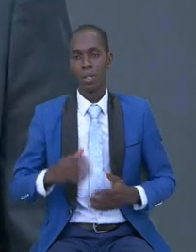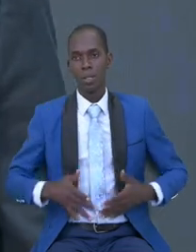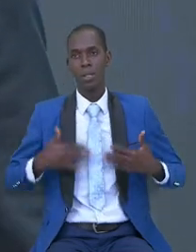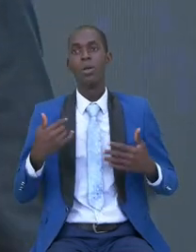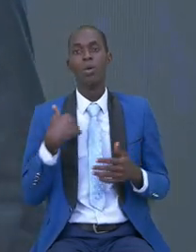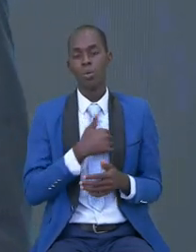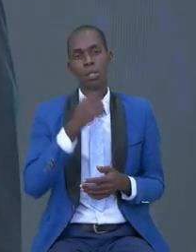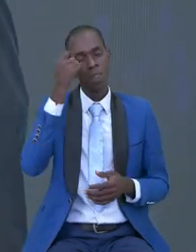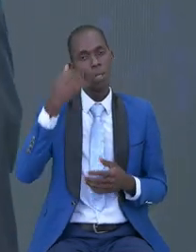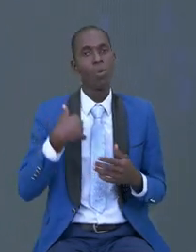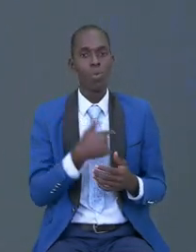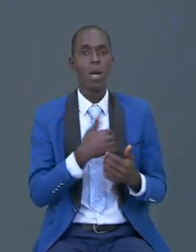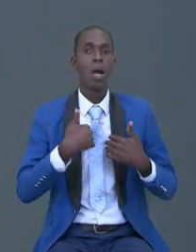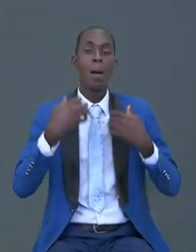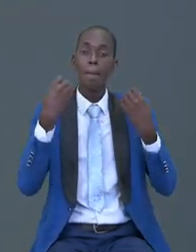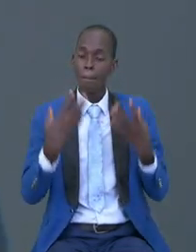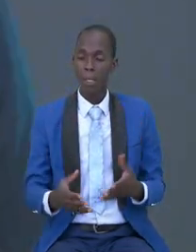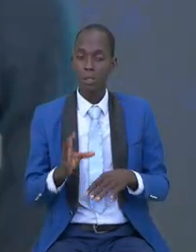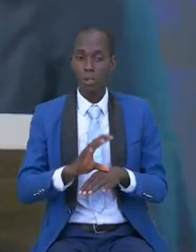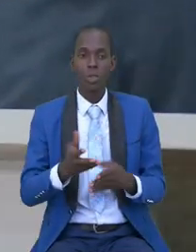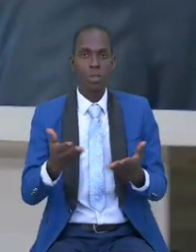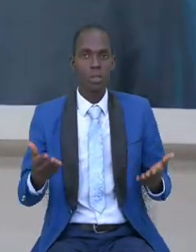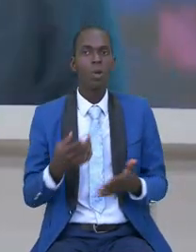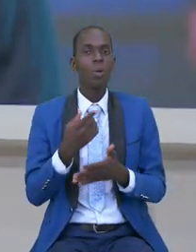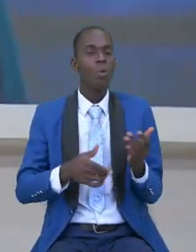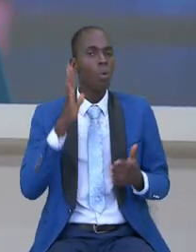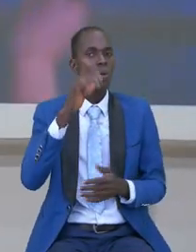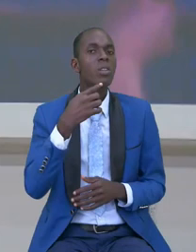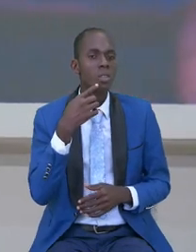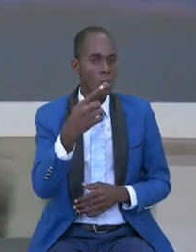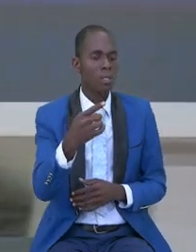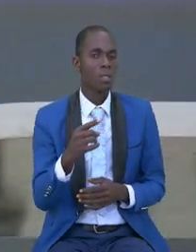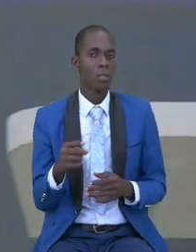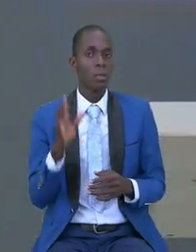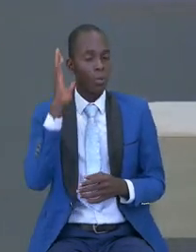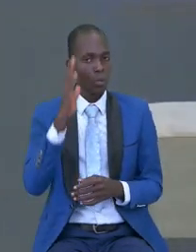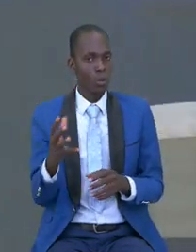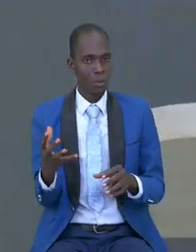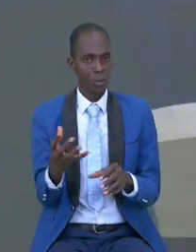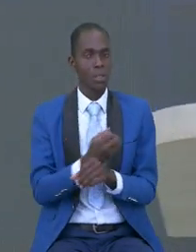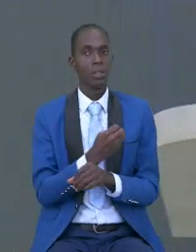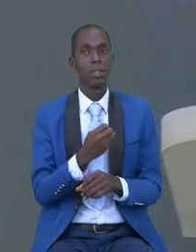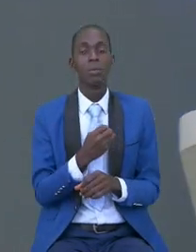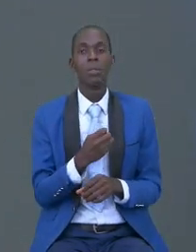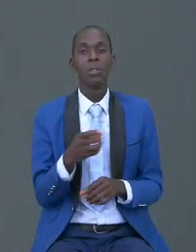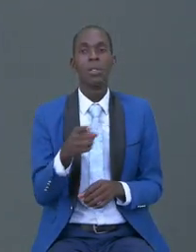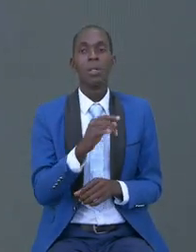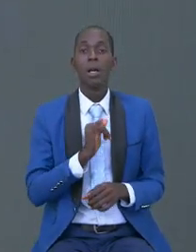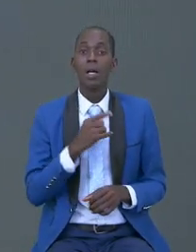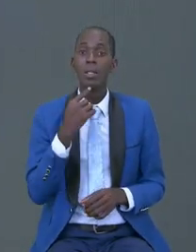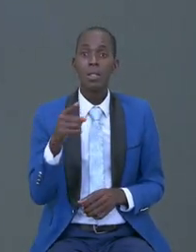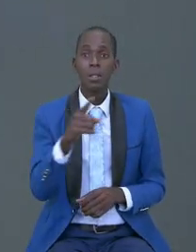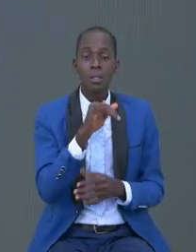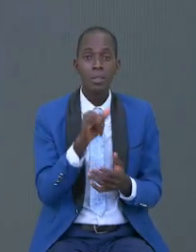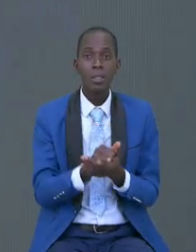different churches here. And what are you going to tell them? Where are you going to take them? I tell them that I'm